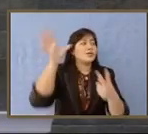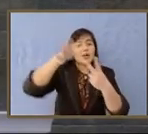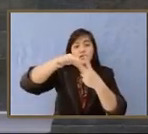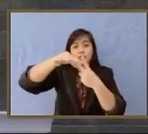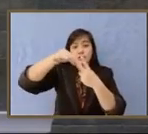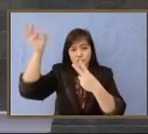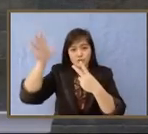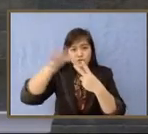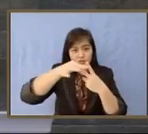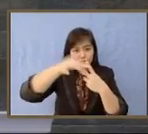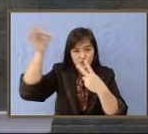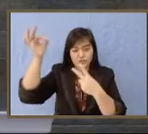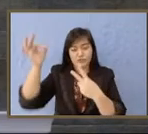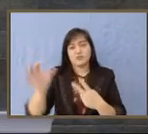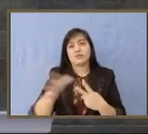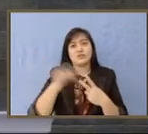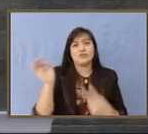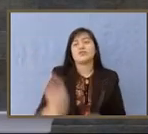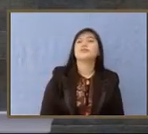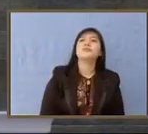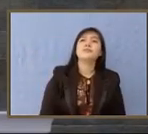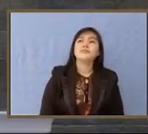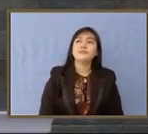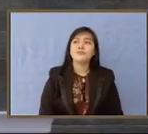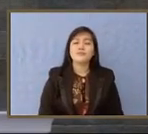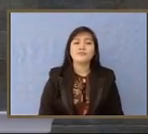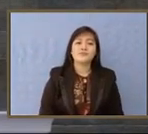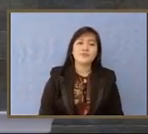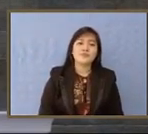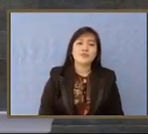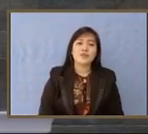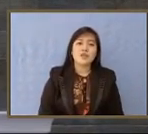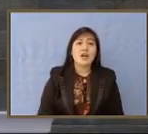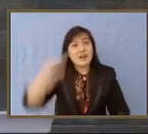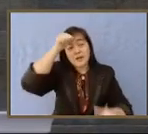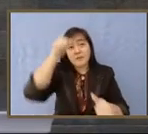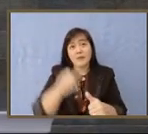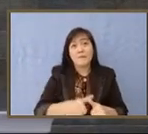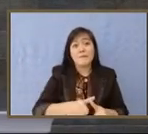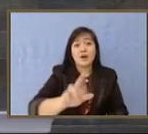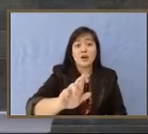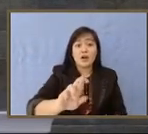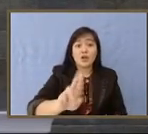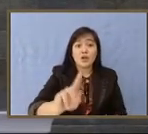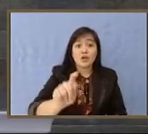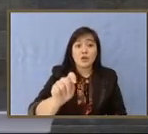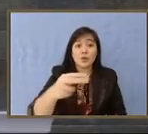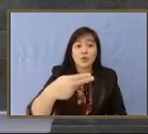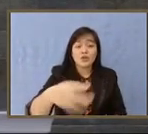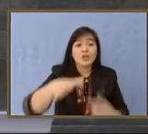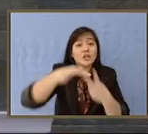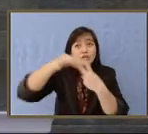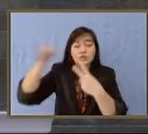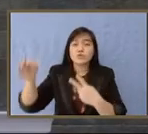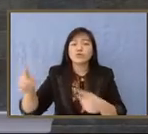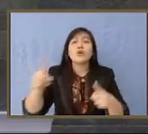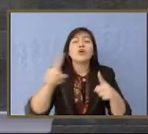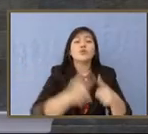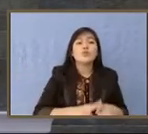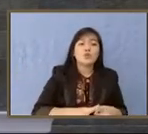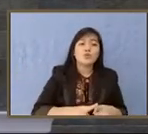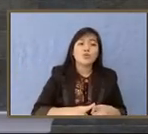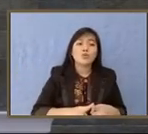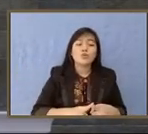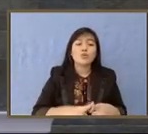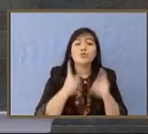faithful daughter, pinili niyang mag-cleave kay Naomi during her time of sorrow. Alright? During